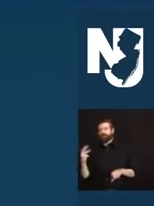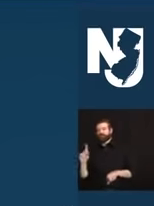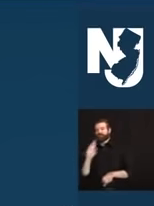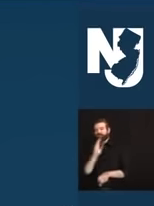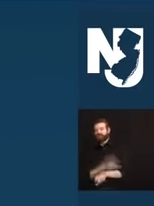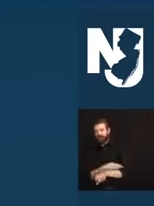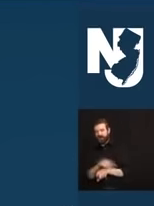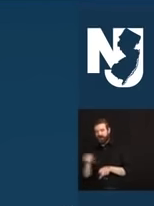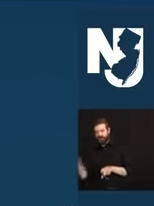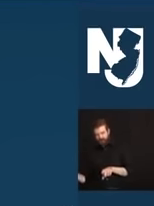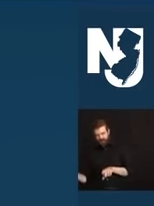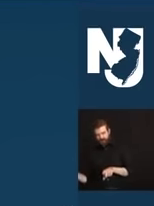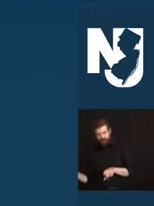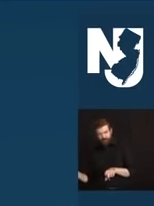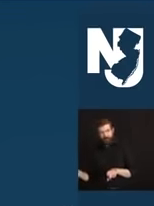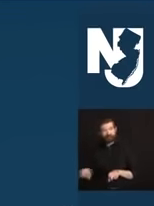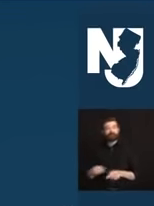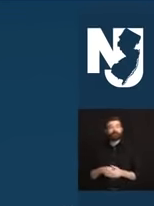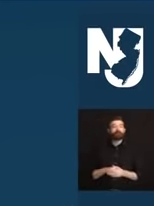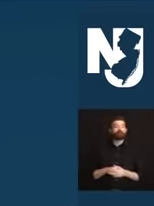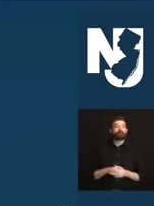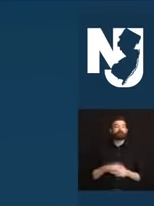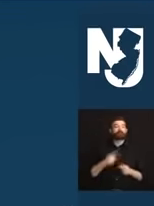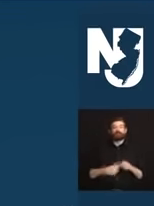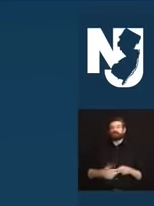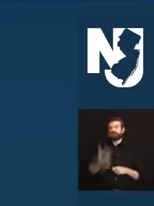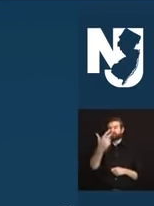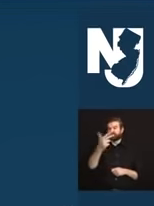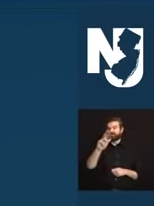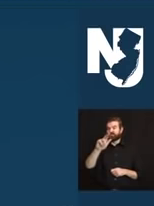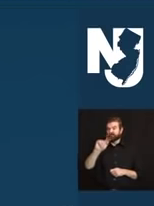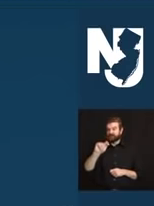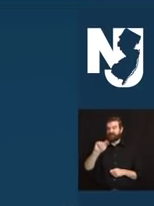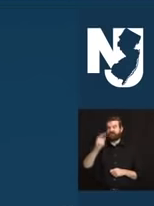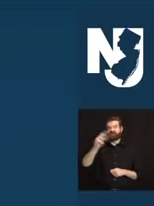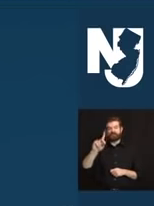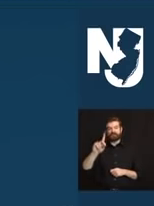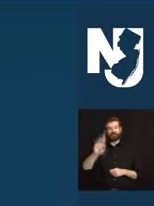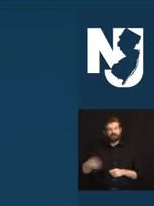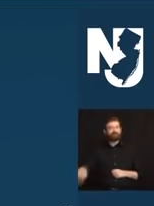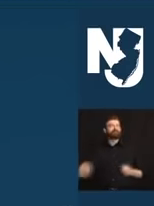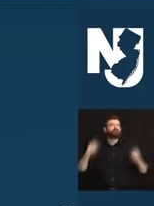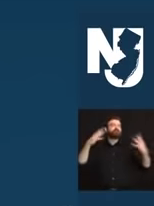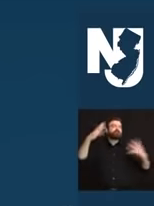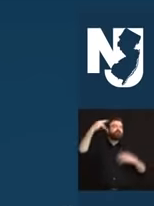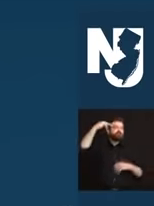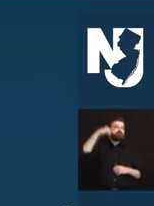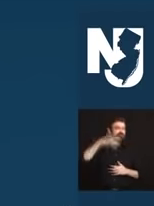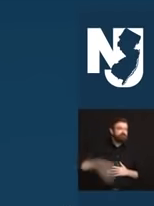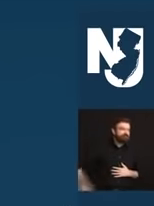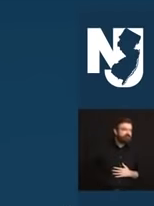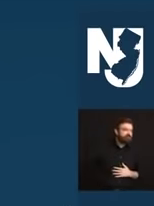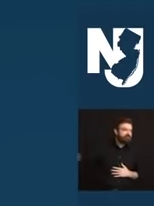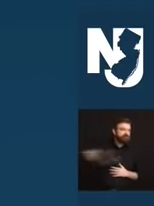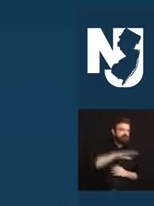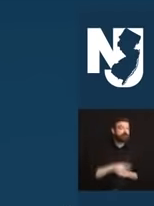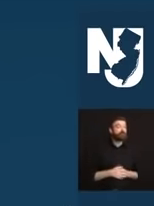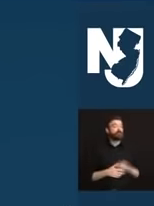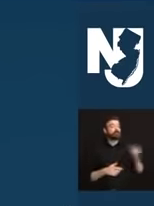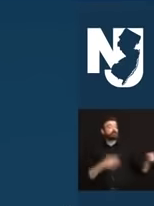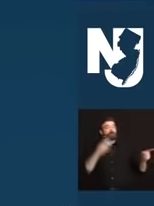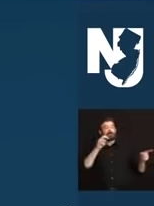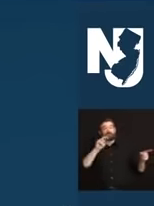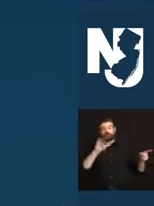3 great-grandchildren and many nieces and nephews. We thank Henry for his service to our